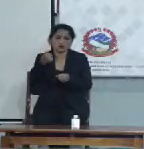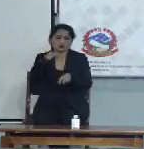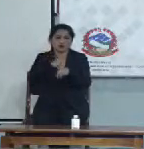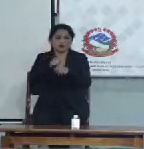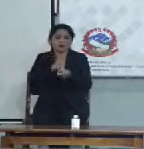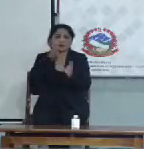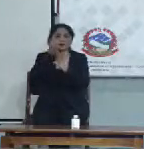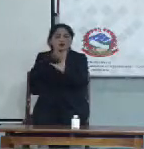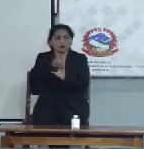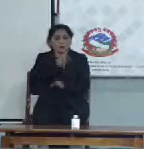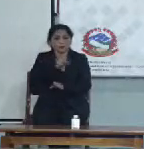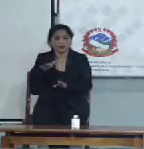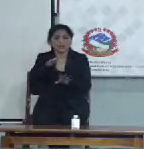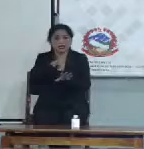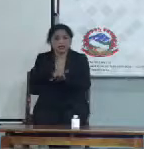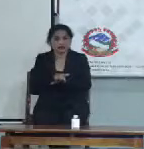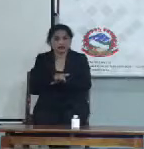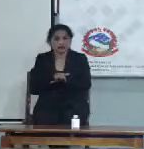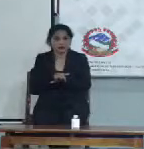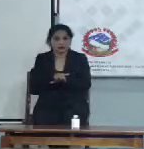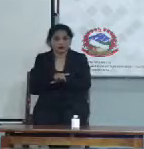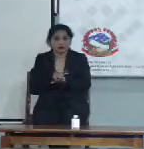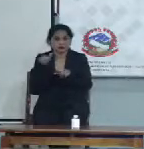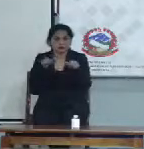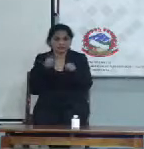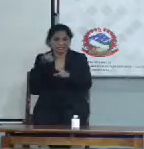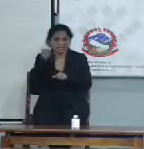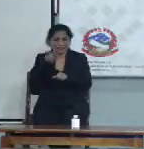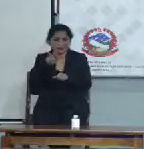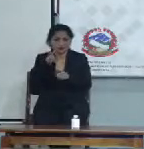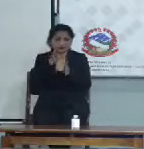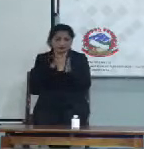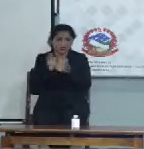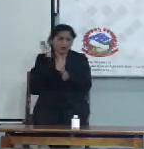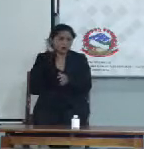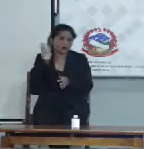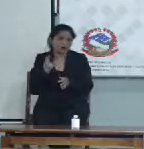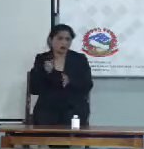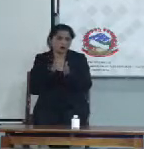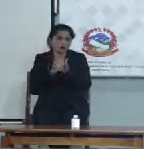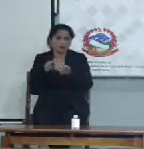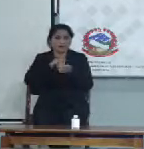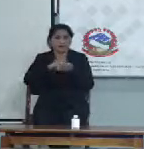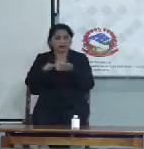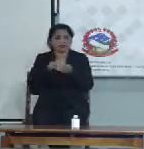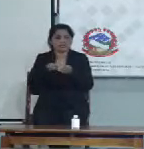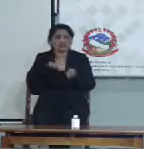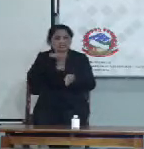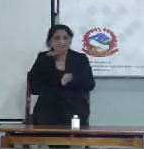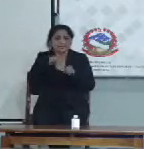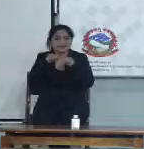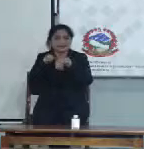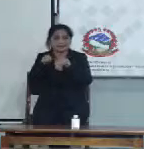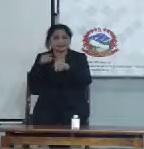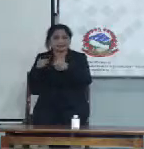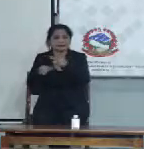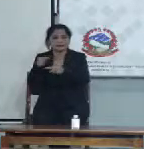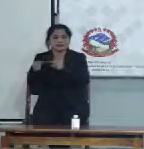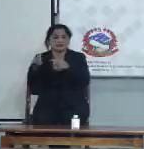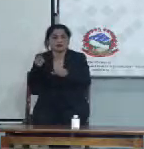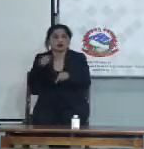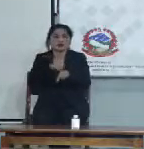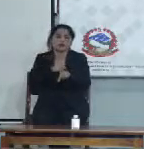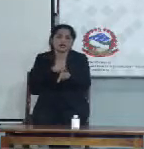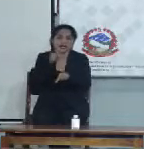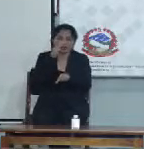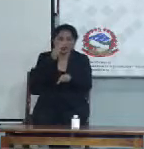The way we are trying to promote the learning practices, uh, don't it create some